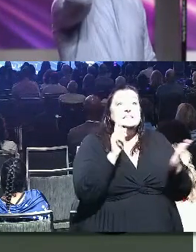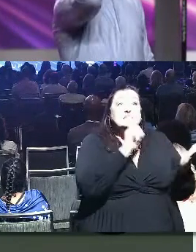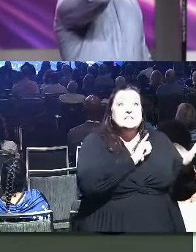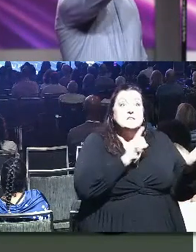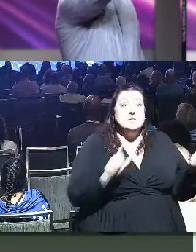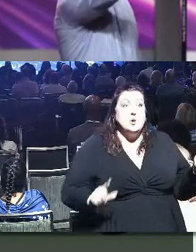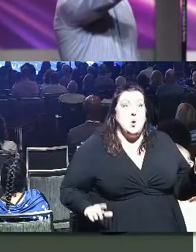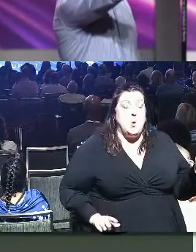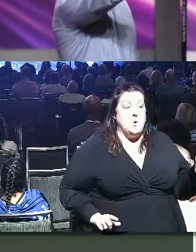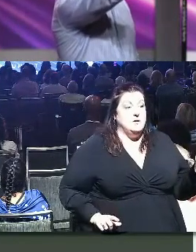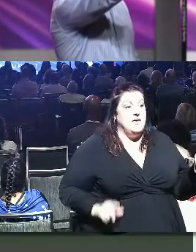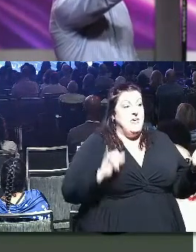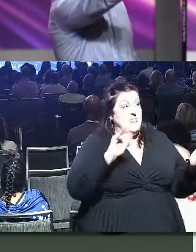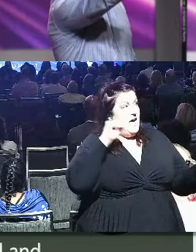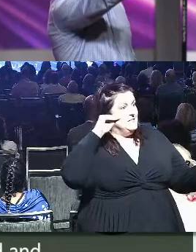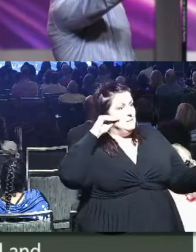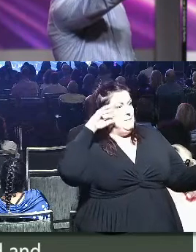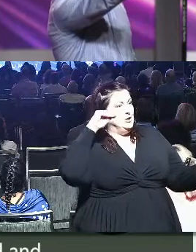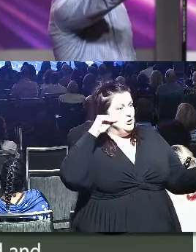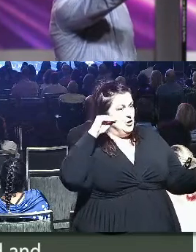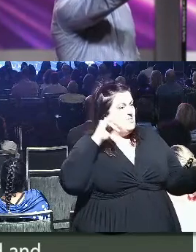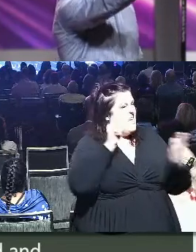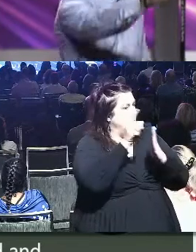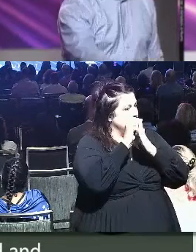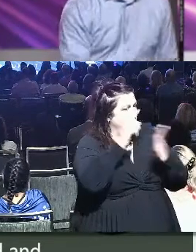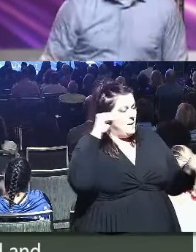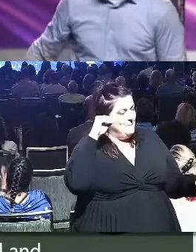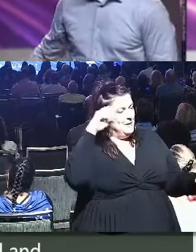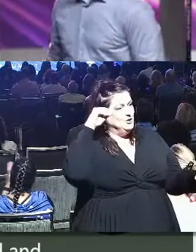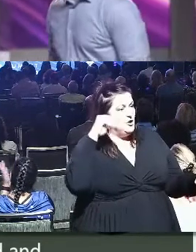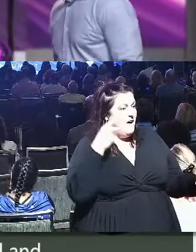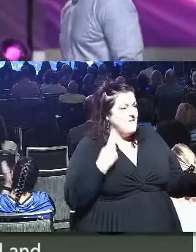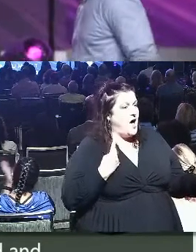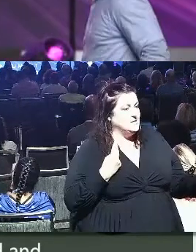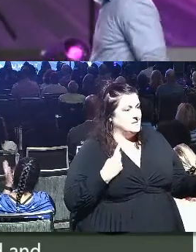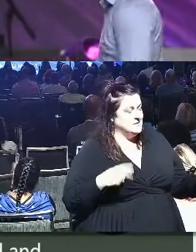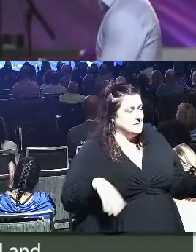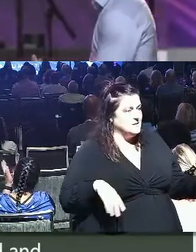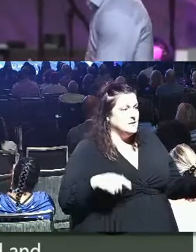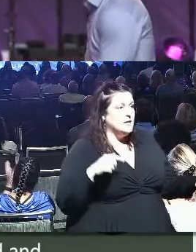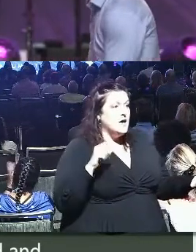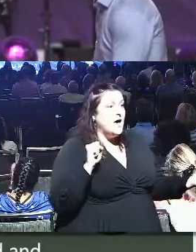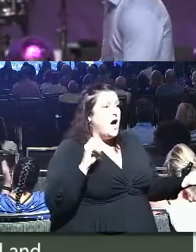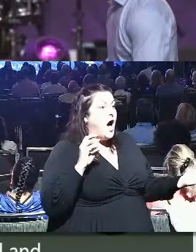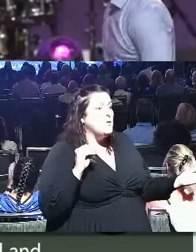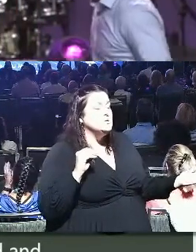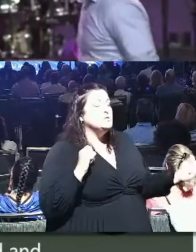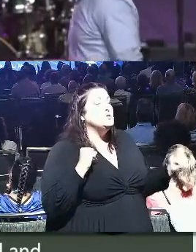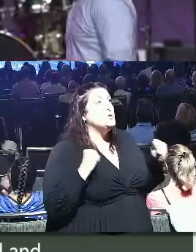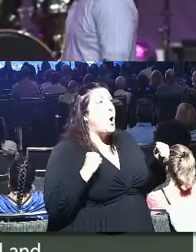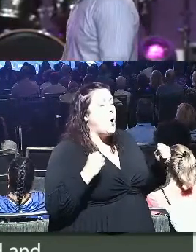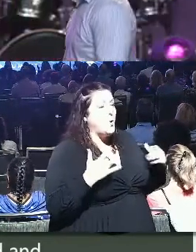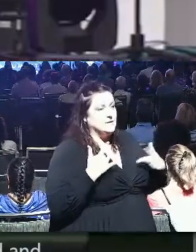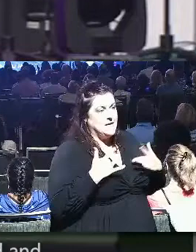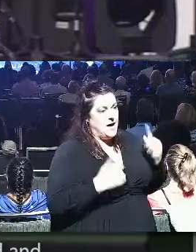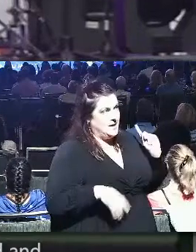And that's this picture that was snapped at that moment. And I was so pumped